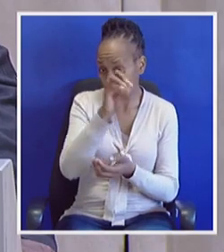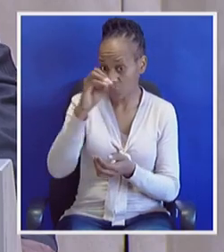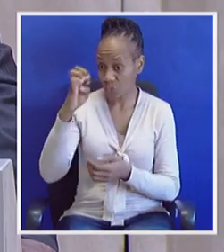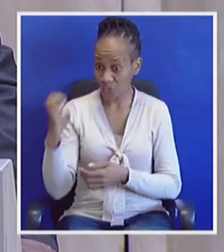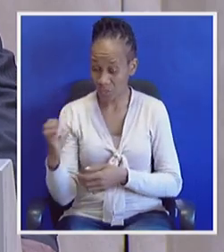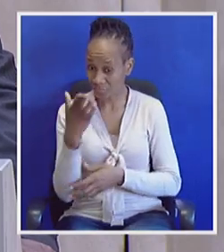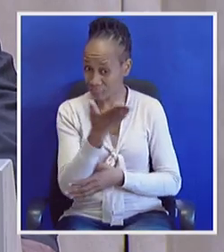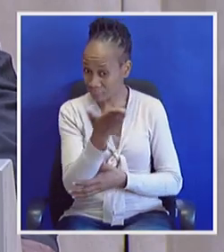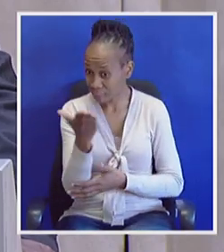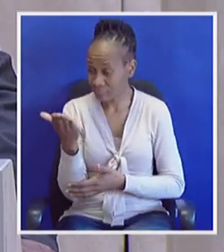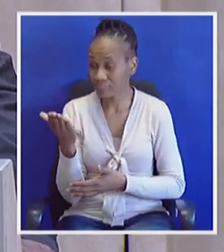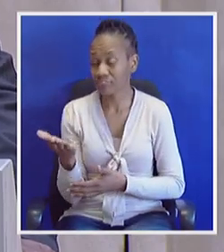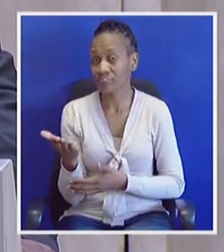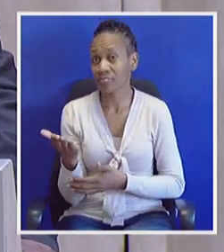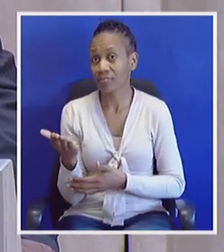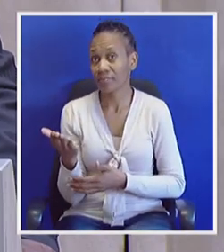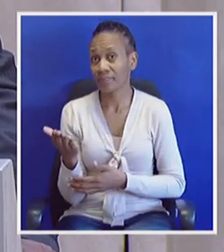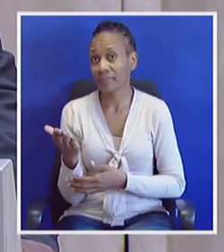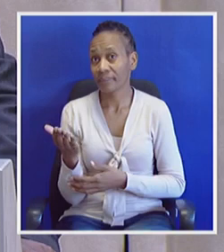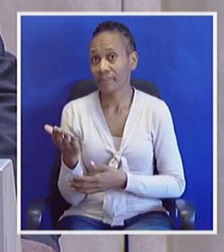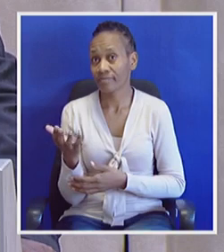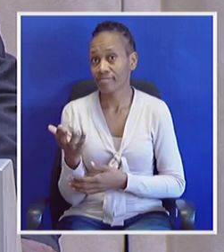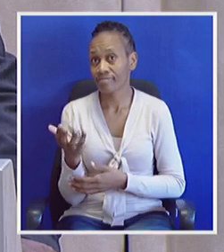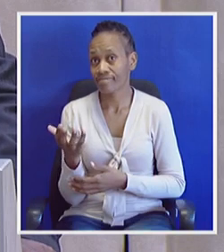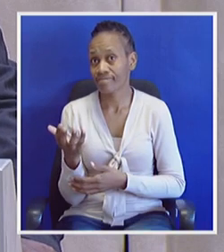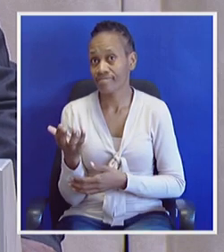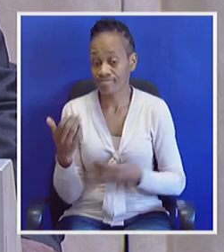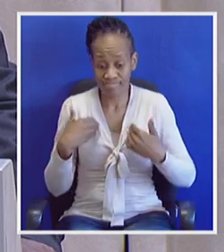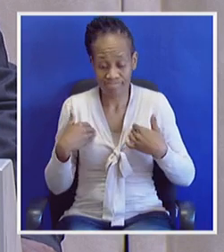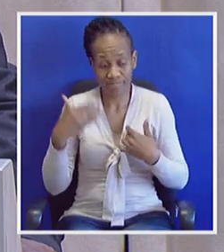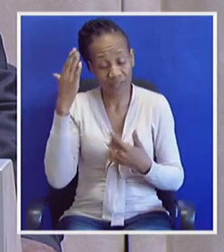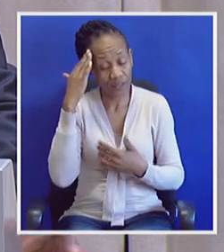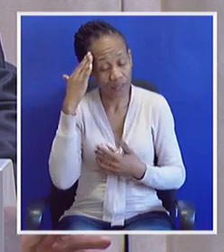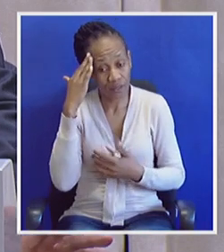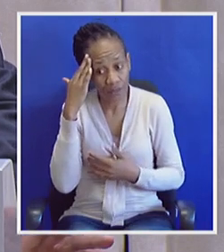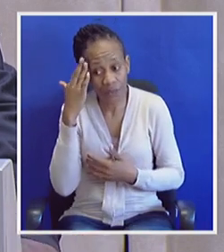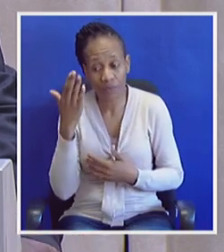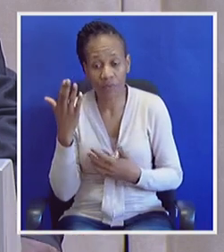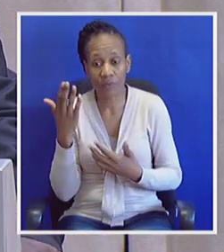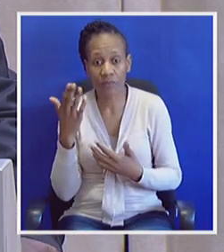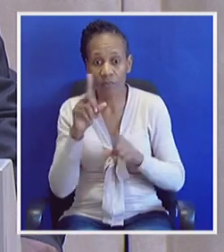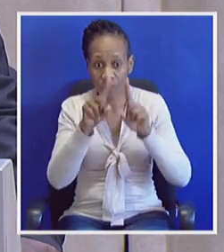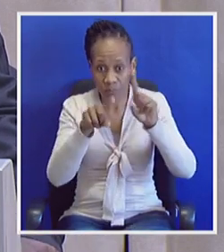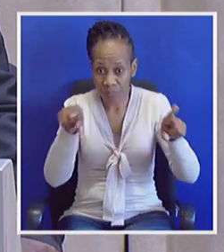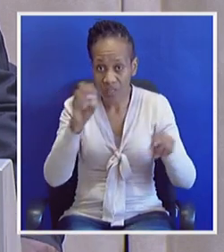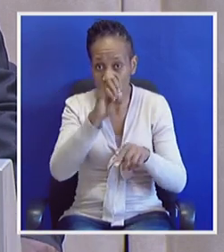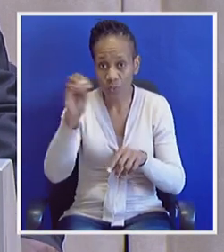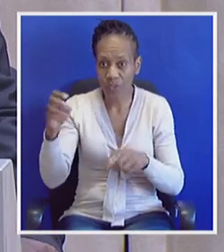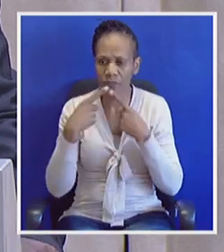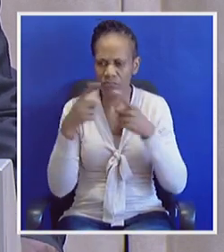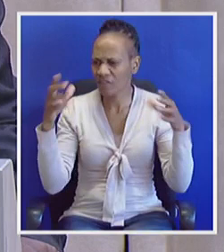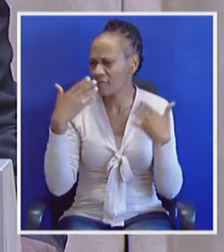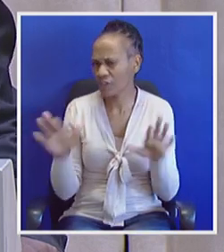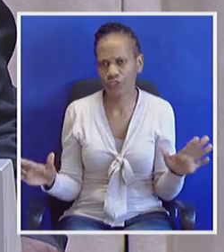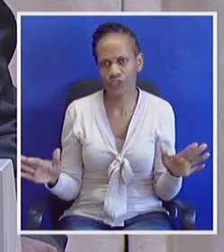I alluded to, as far as I'm concerned, are and they have said so publicly, are